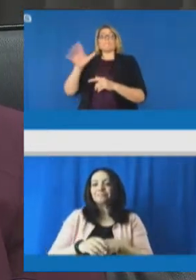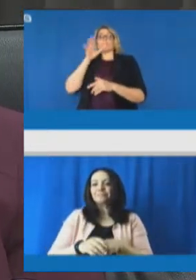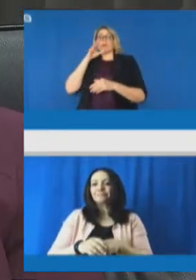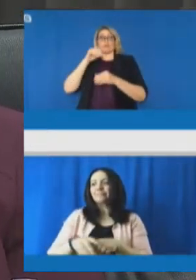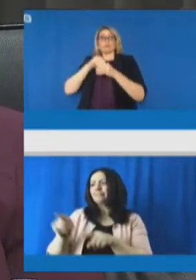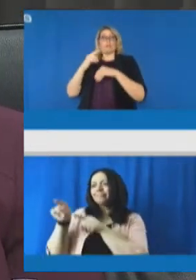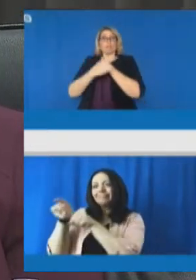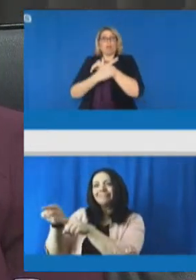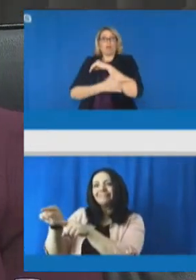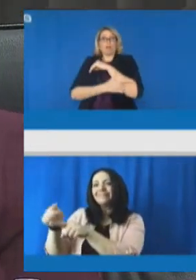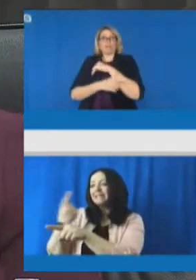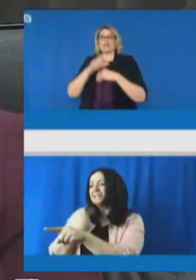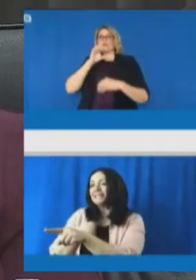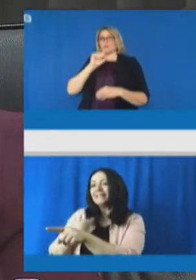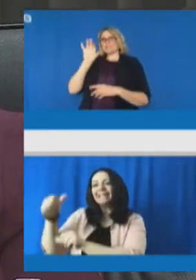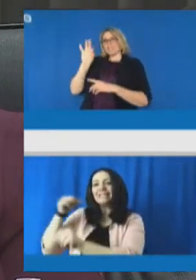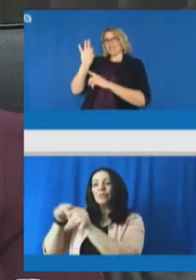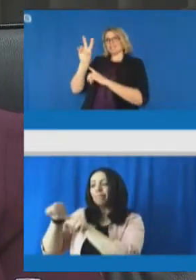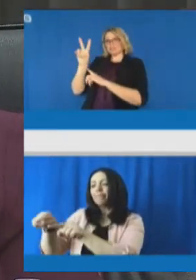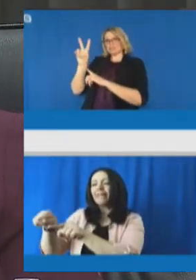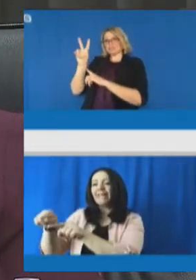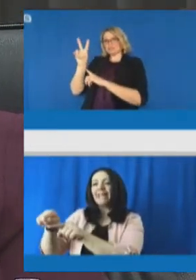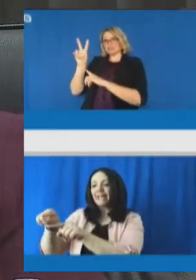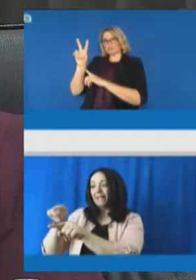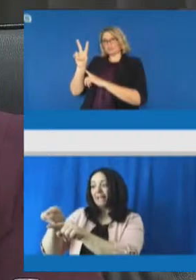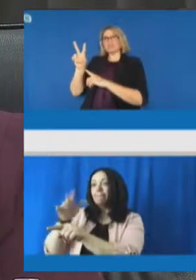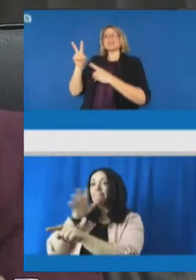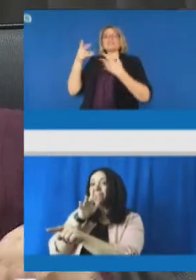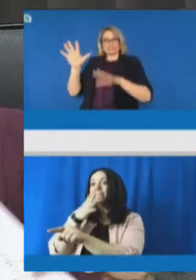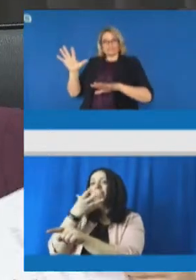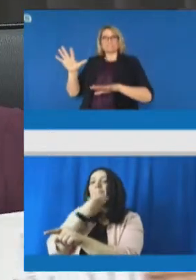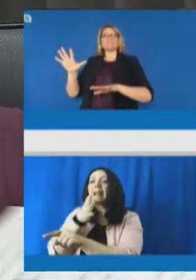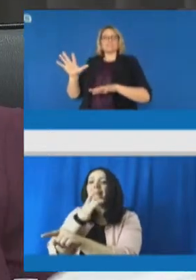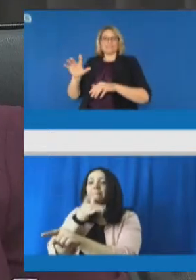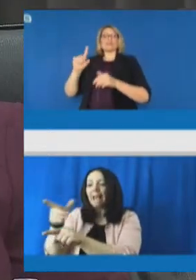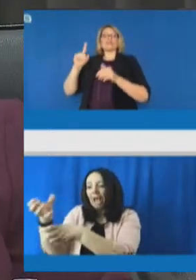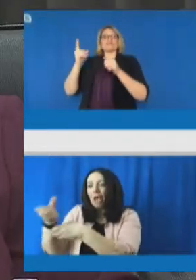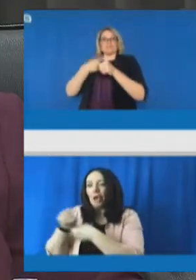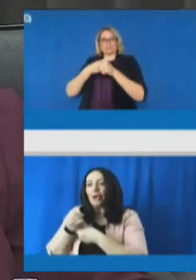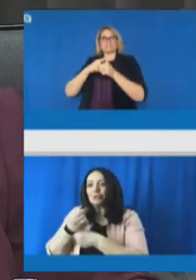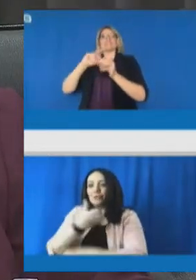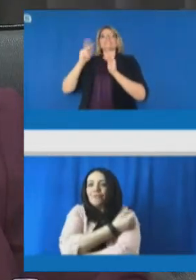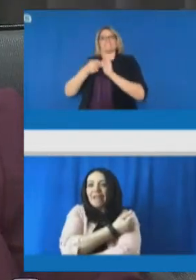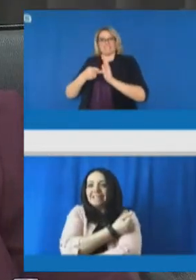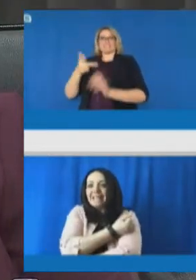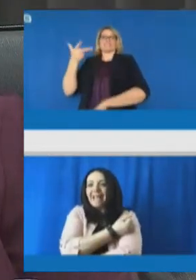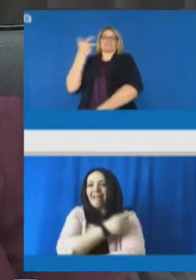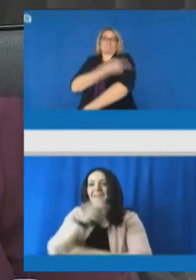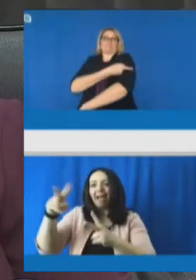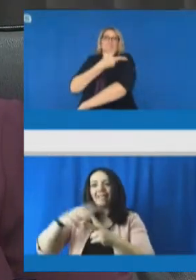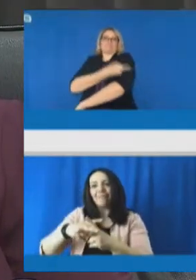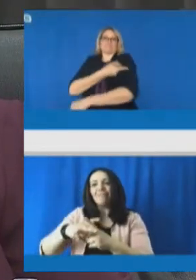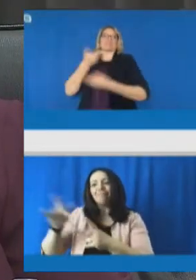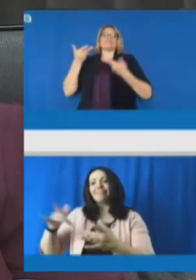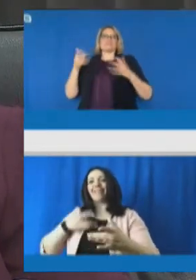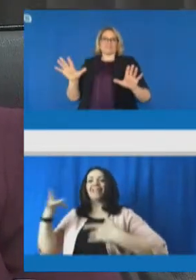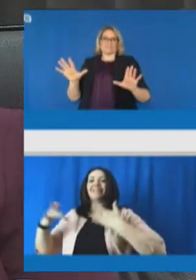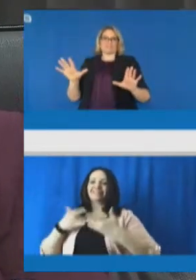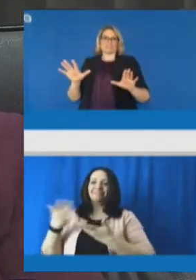virus continues to be present in the rest of North America, there will be more outbreaks here in New Brunswick, which is